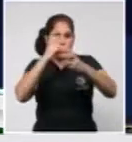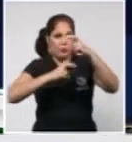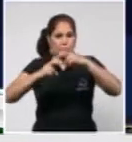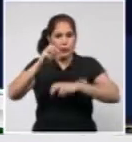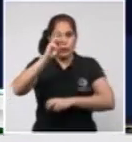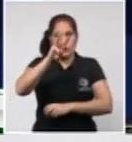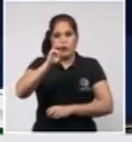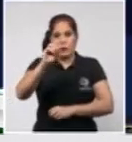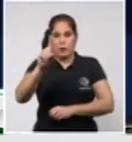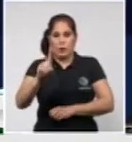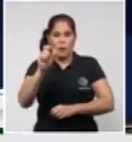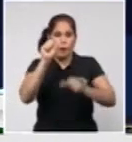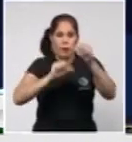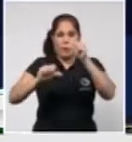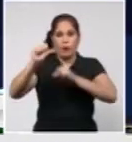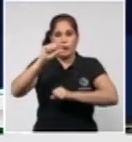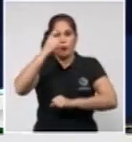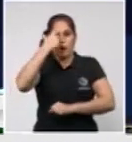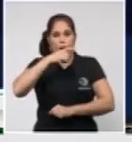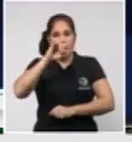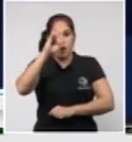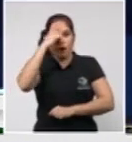298 in the ICA Laboratories,